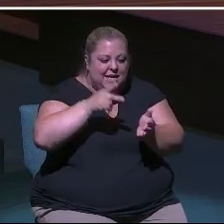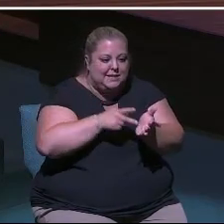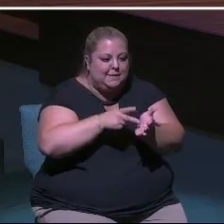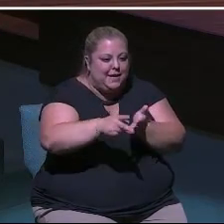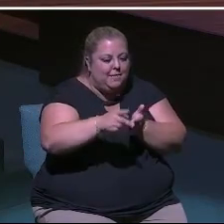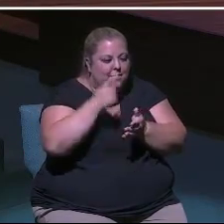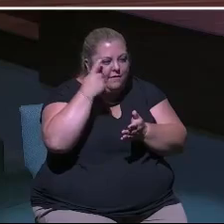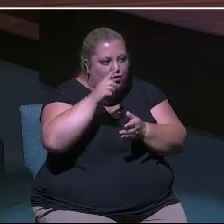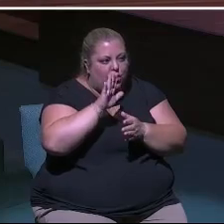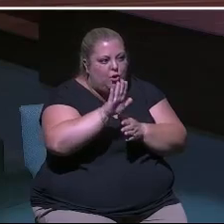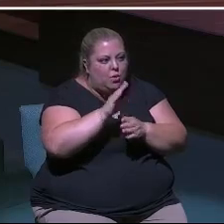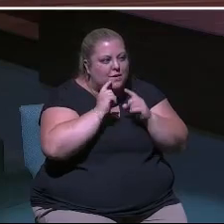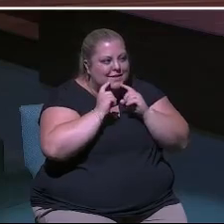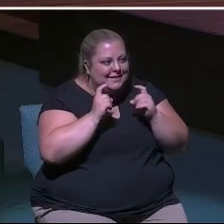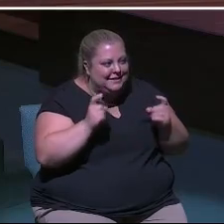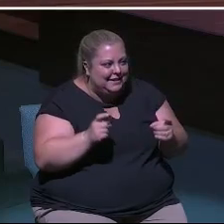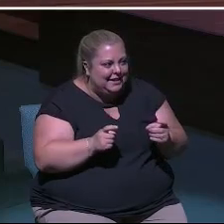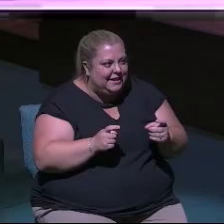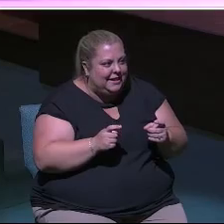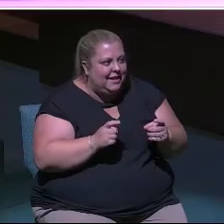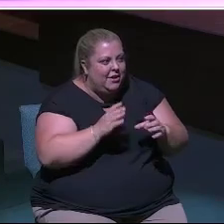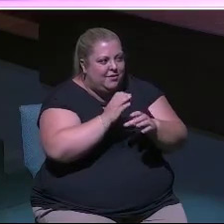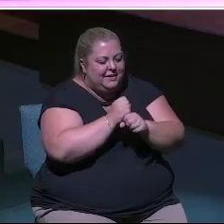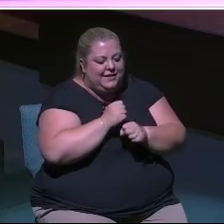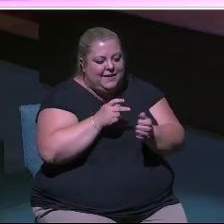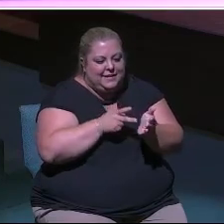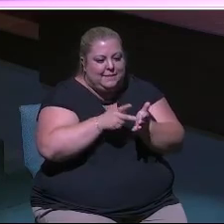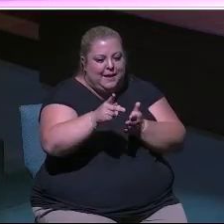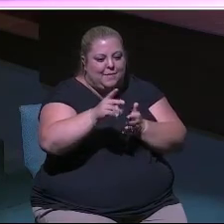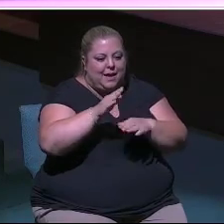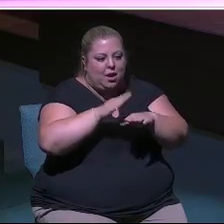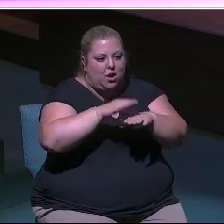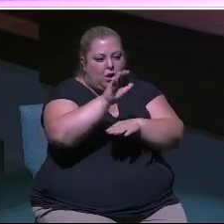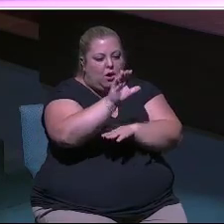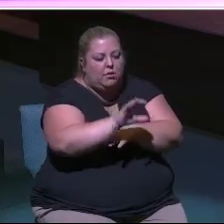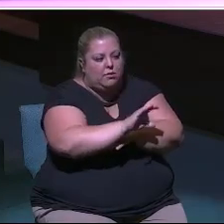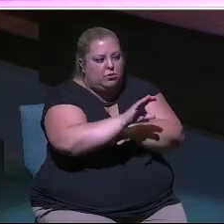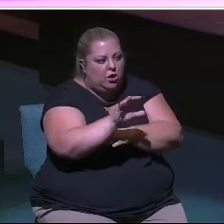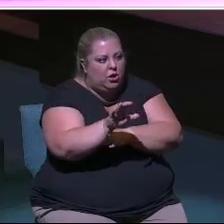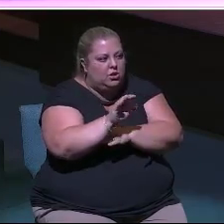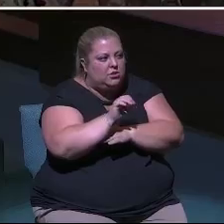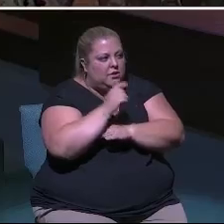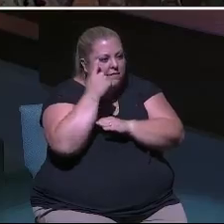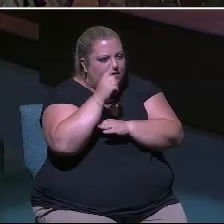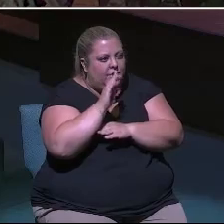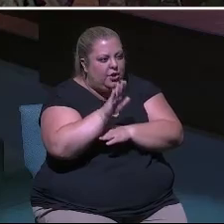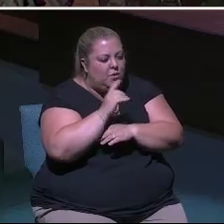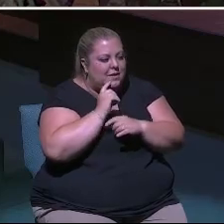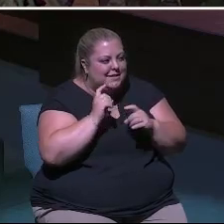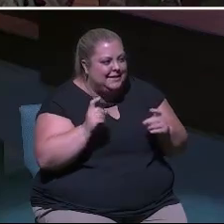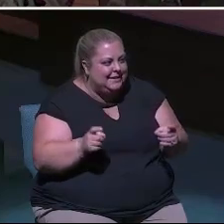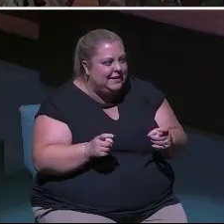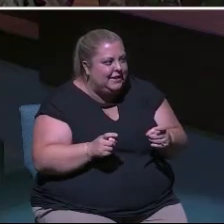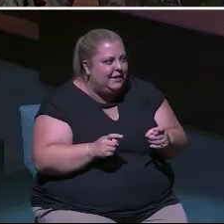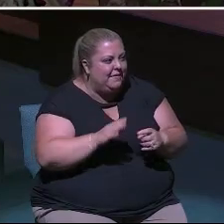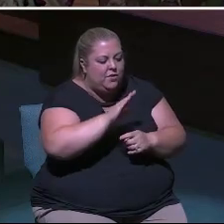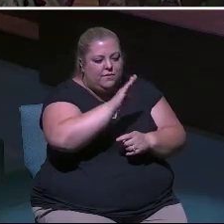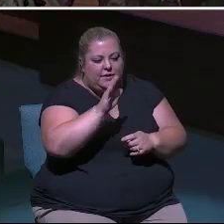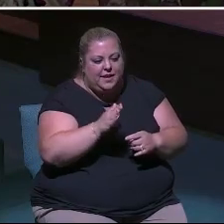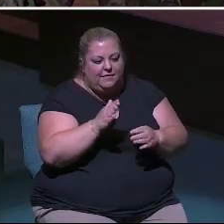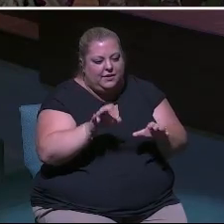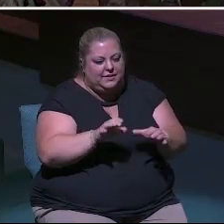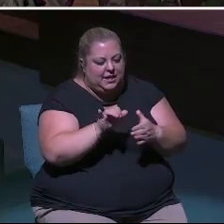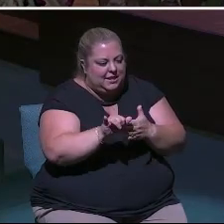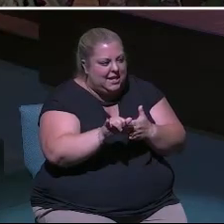sin, and received his payment on the cross for your sin. If you've never done that, if you take your last breath